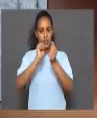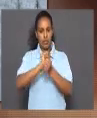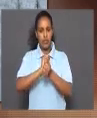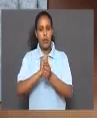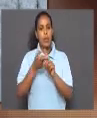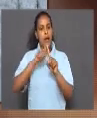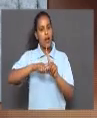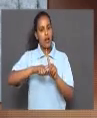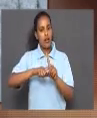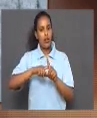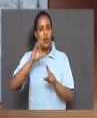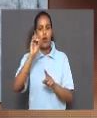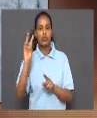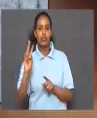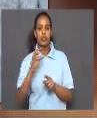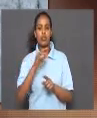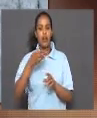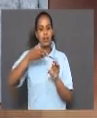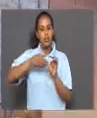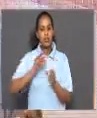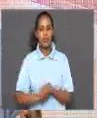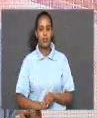iron metal and oxygen gas.